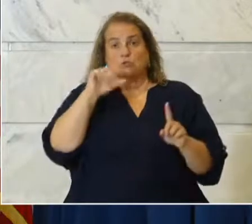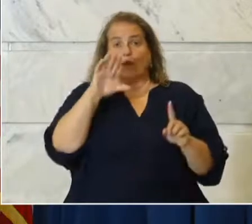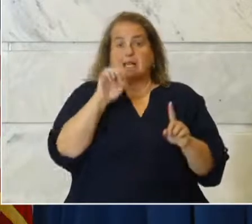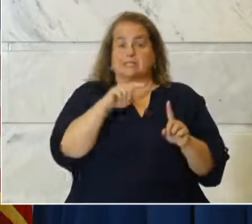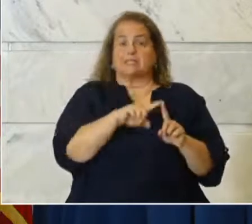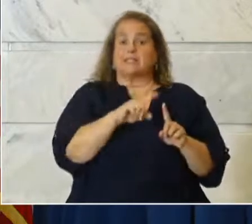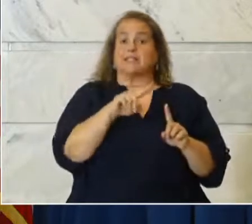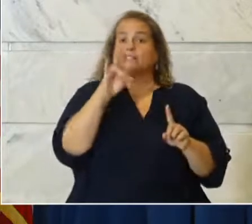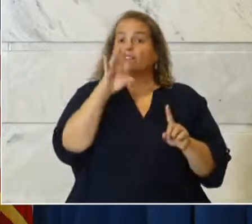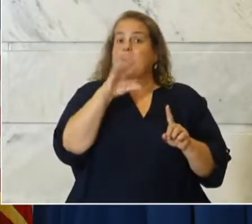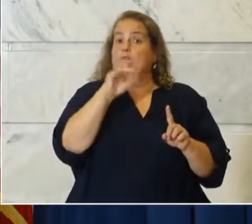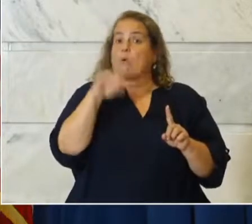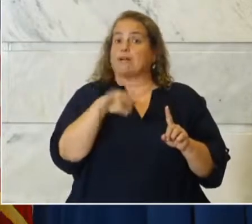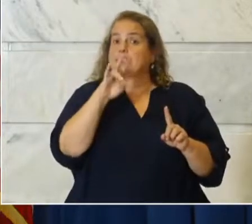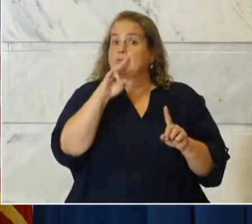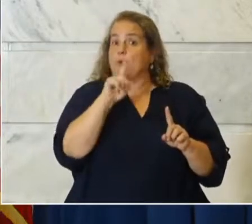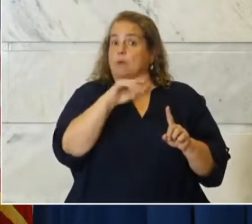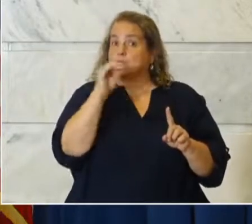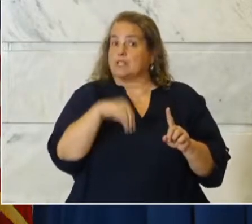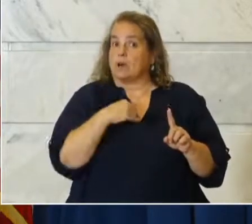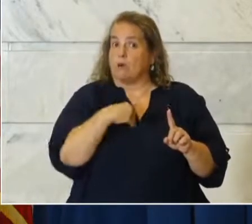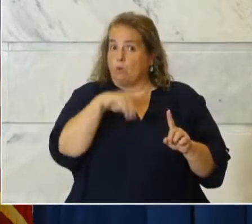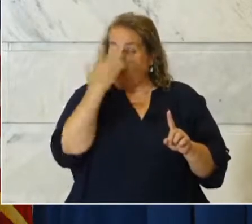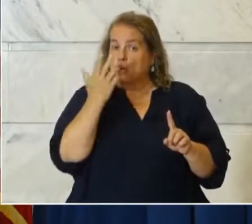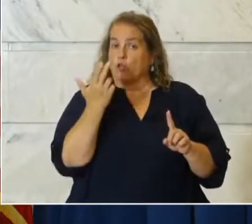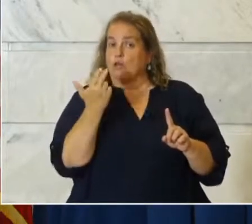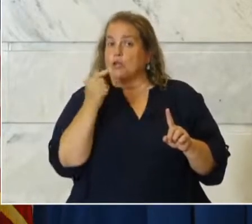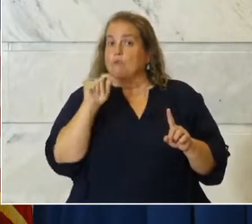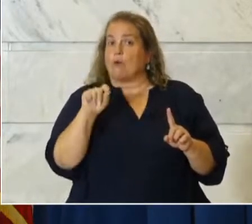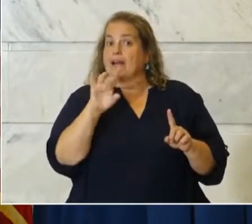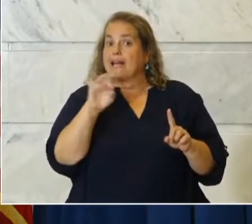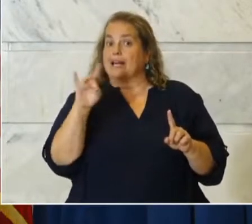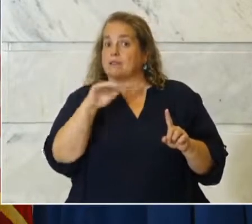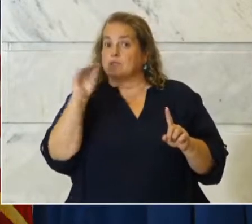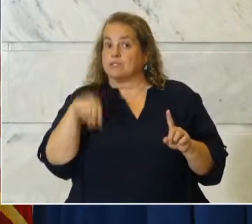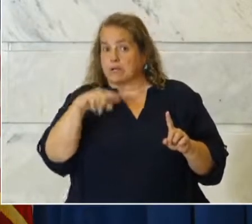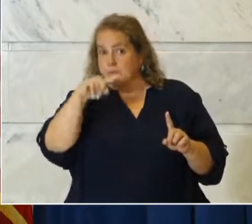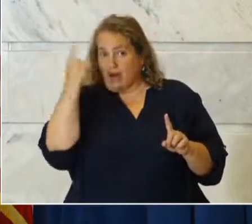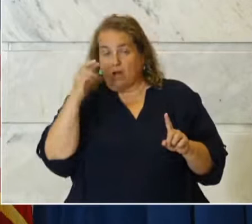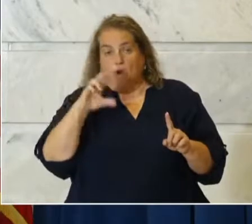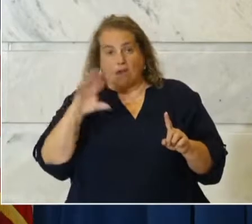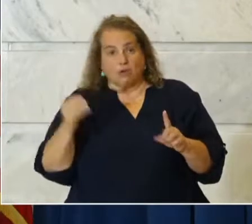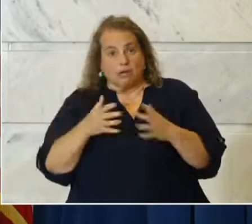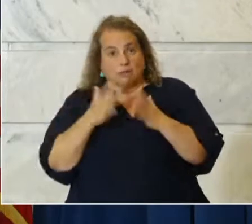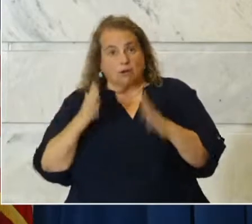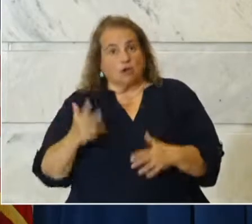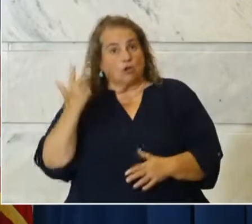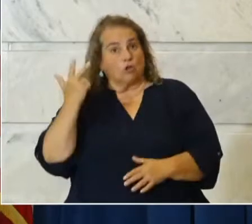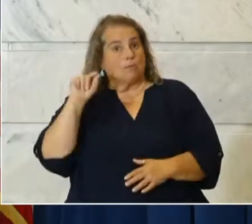cases, 75.71% white, 13.88% black or African American,